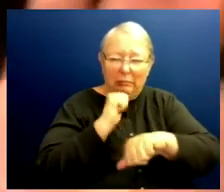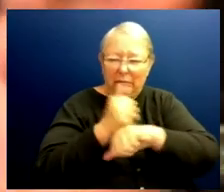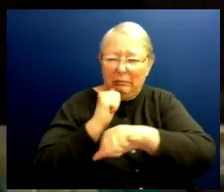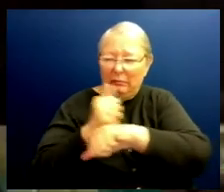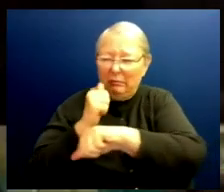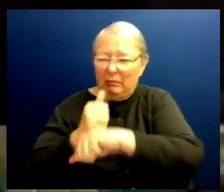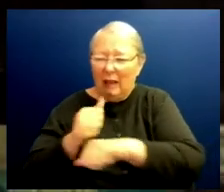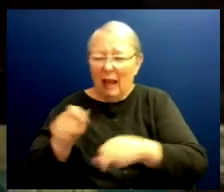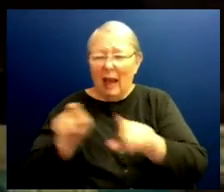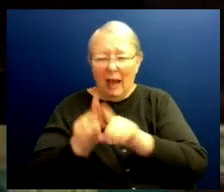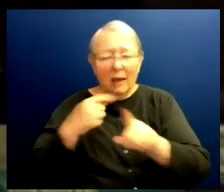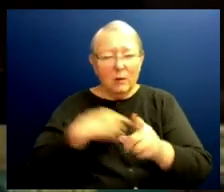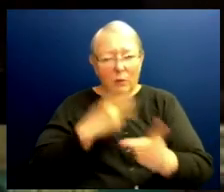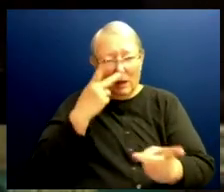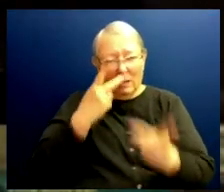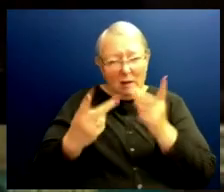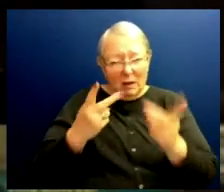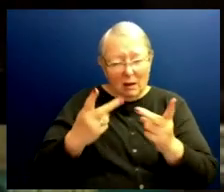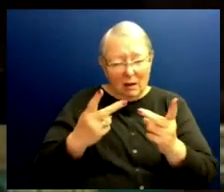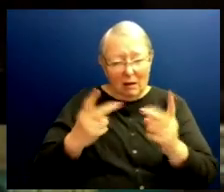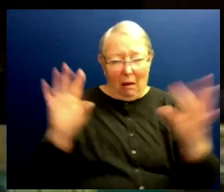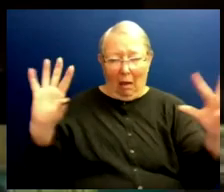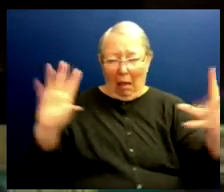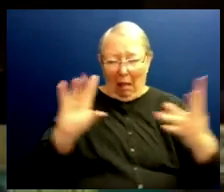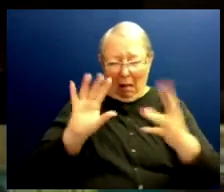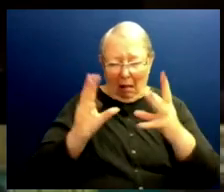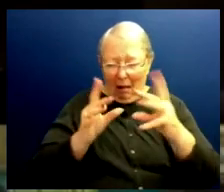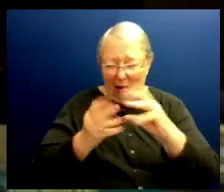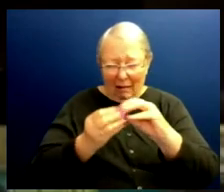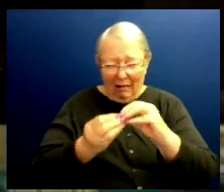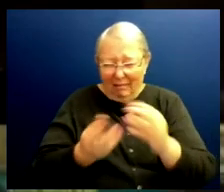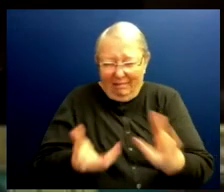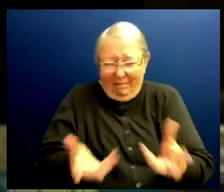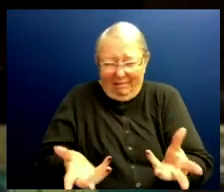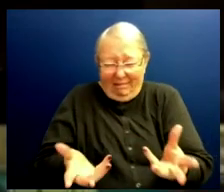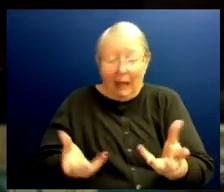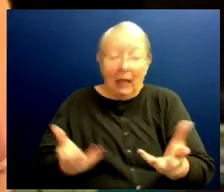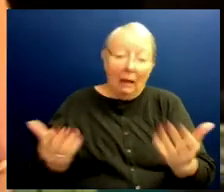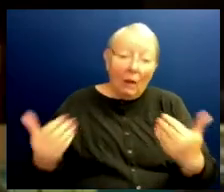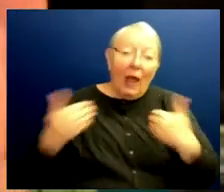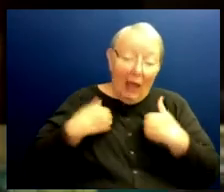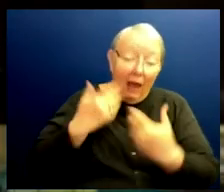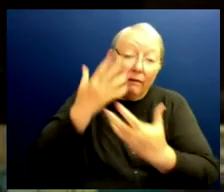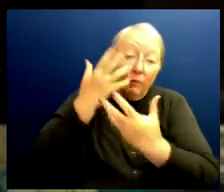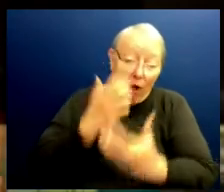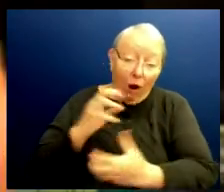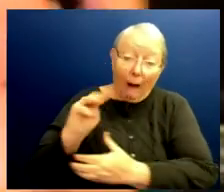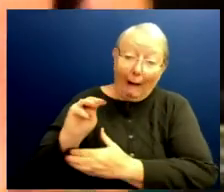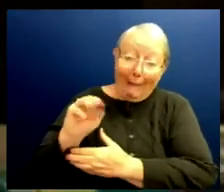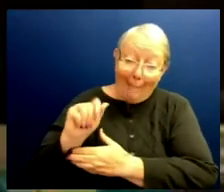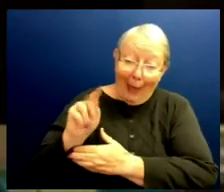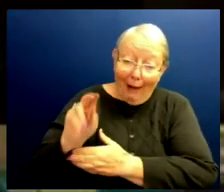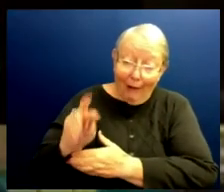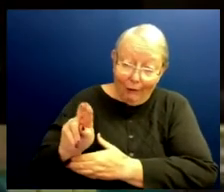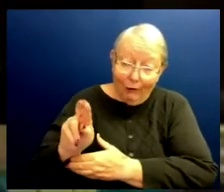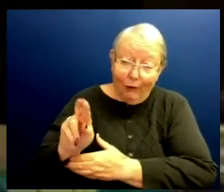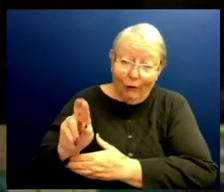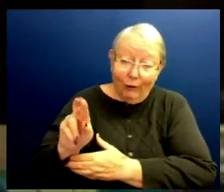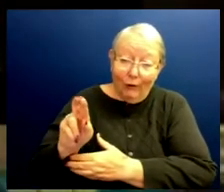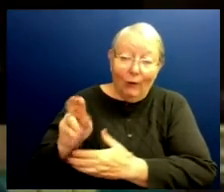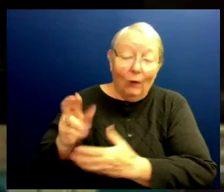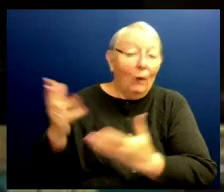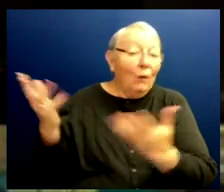dark matter, but we don't know exactly what those particles are. They're particles whose existence we have not